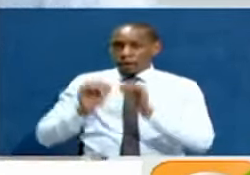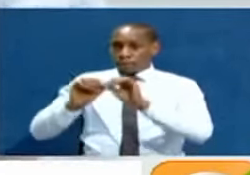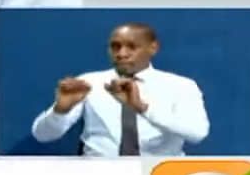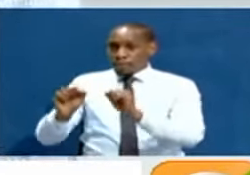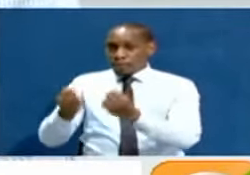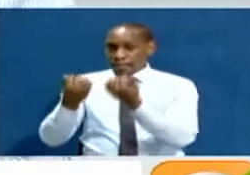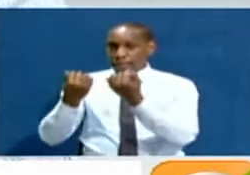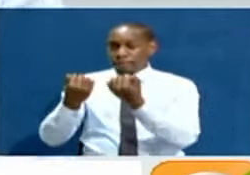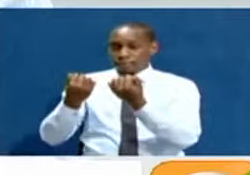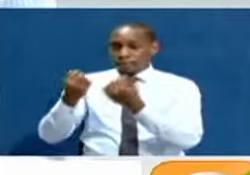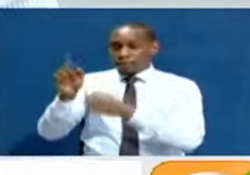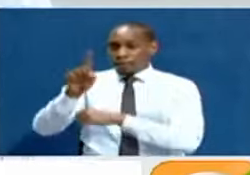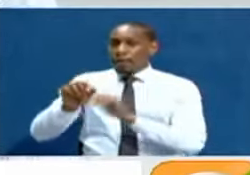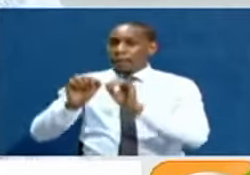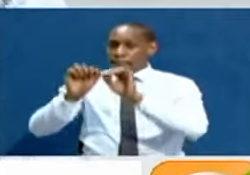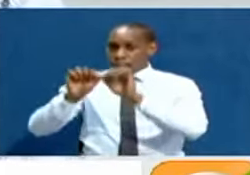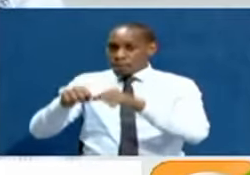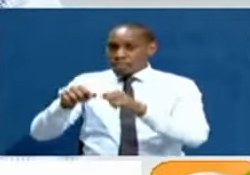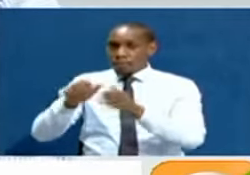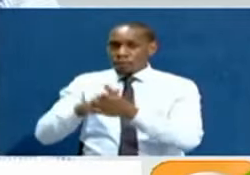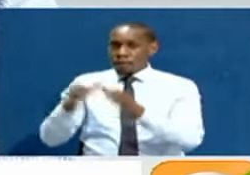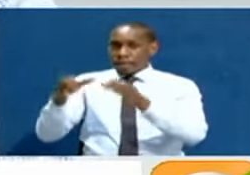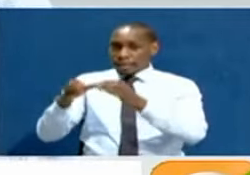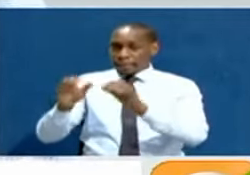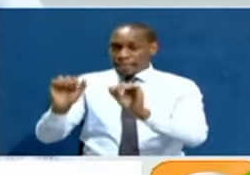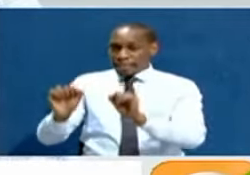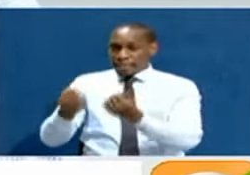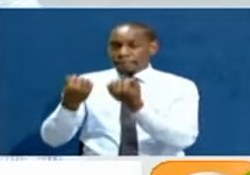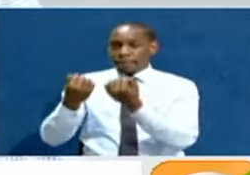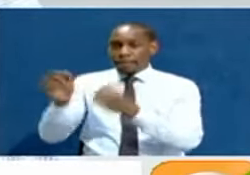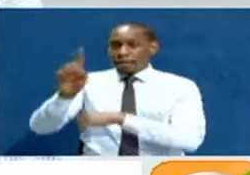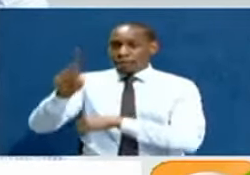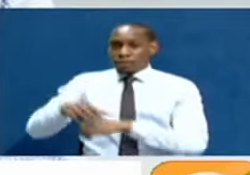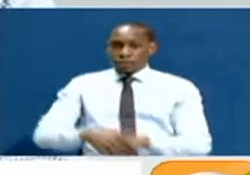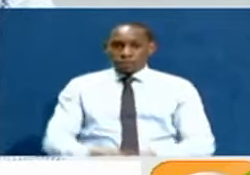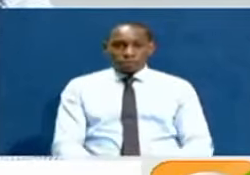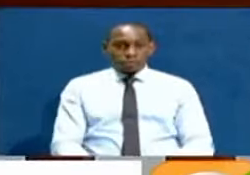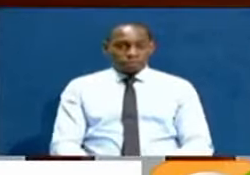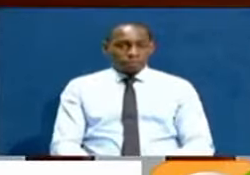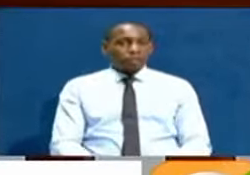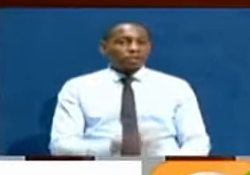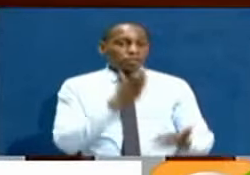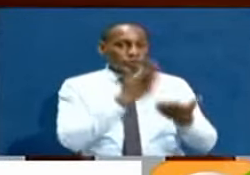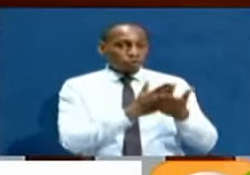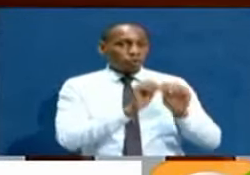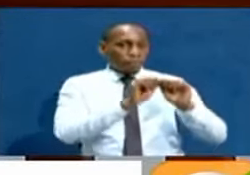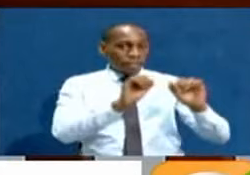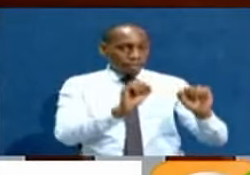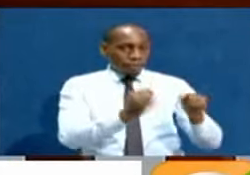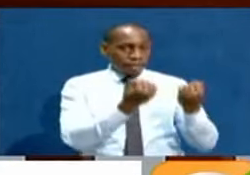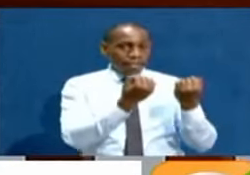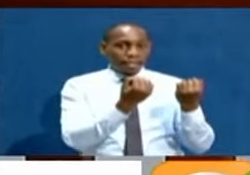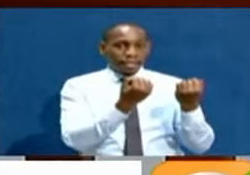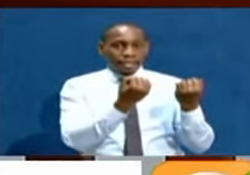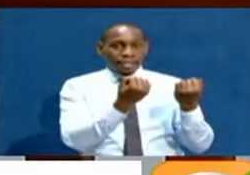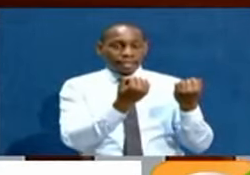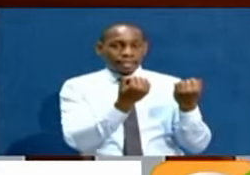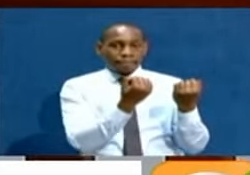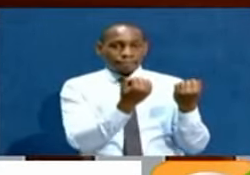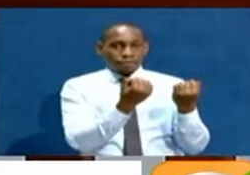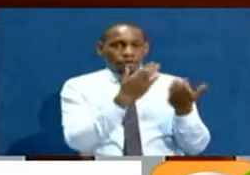salvageable? That's what I was looking for, Michael. Can this company be salvaged? Absolutely, it can be salvaged. Okay, but it